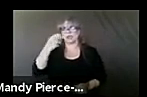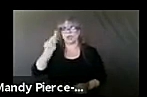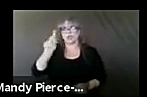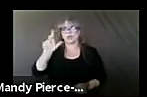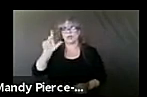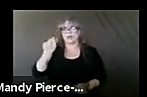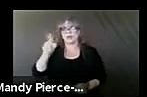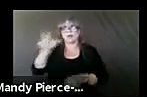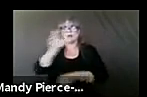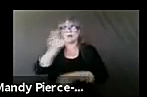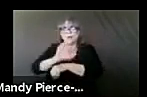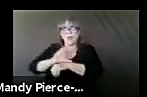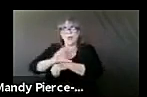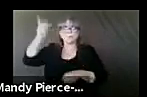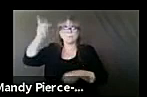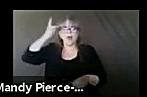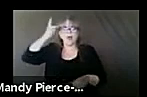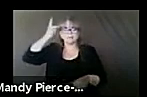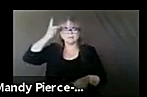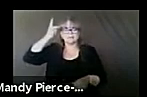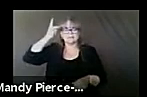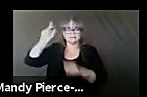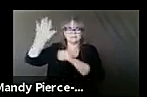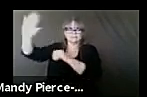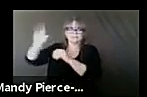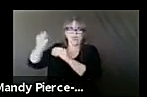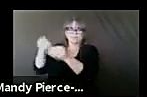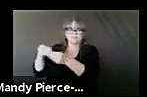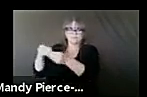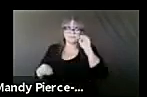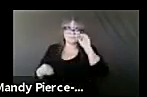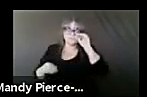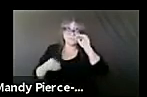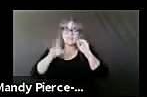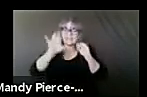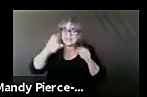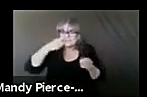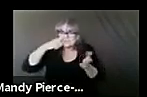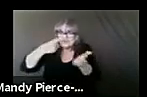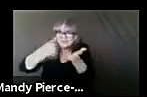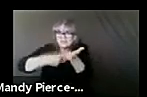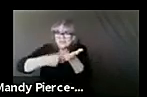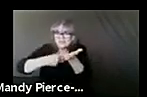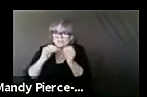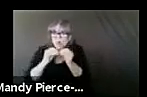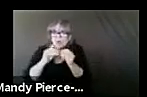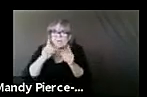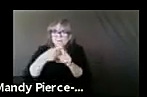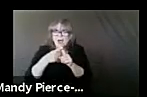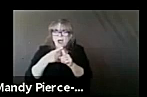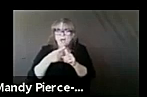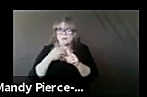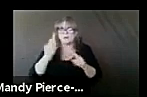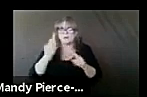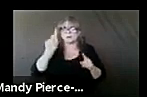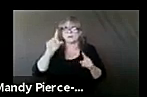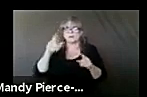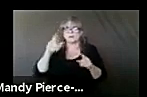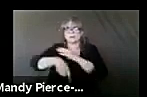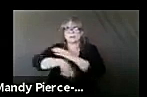Yeah, so there certainly are differences between the IHME model and the model that was developed here in Colorado with the School of Public Health